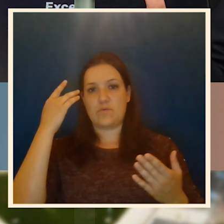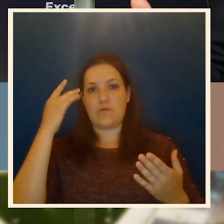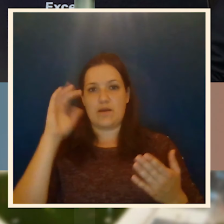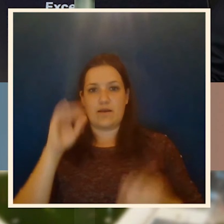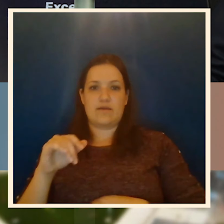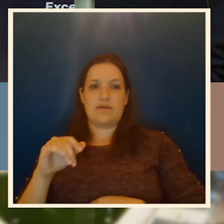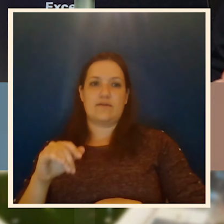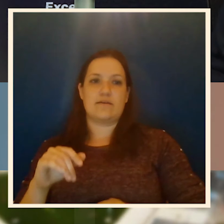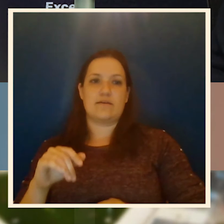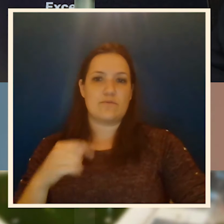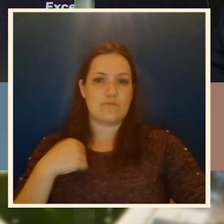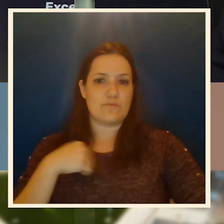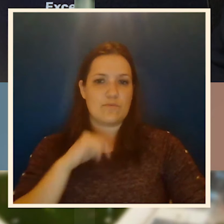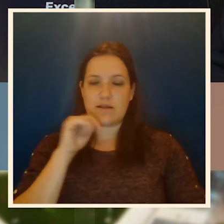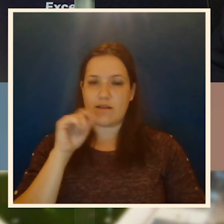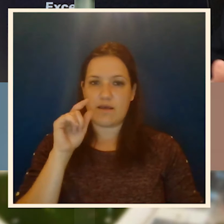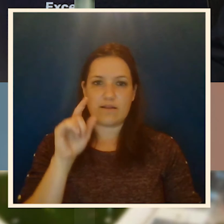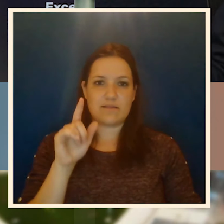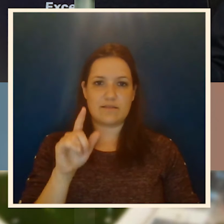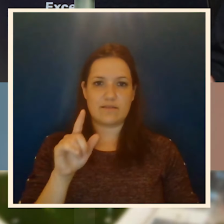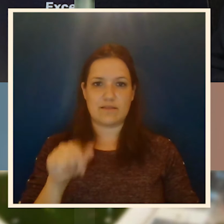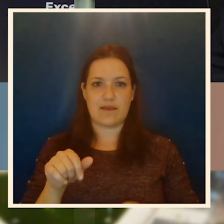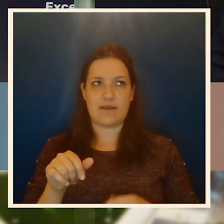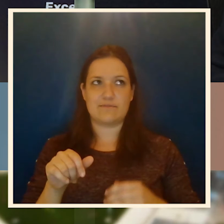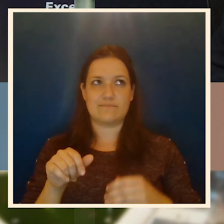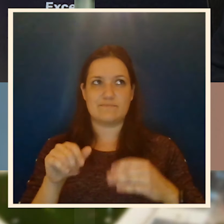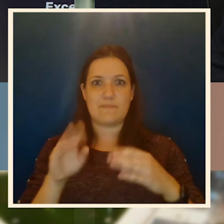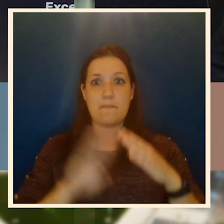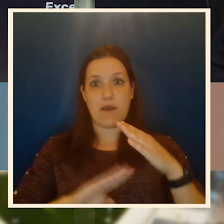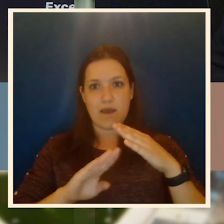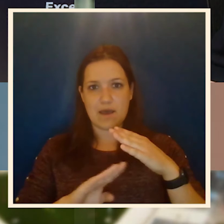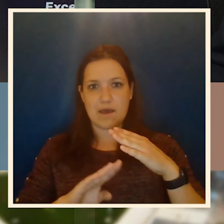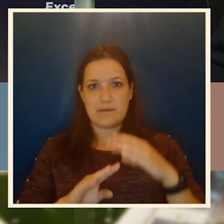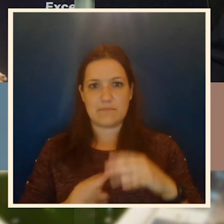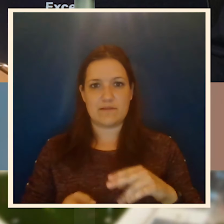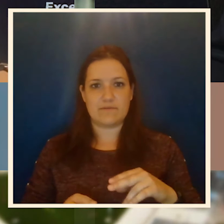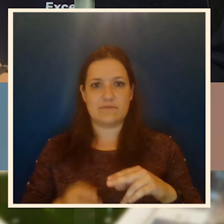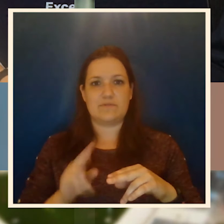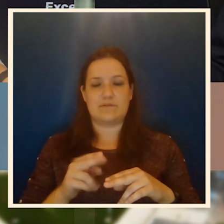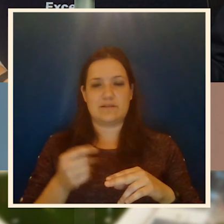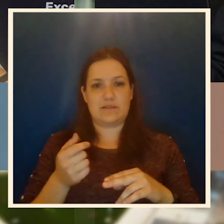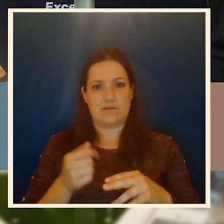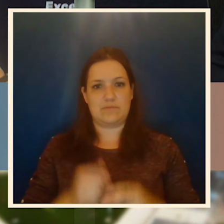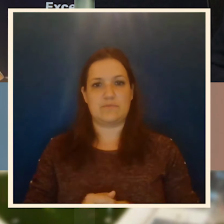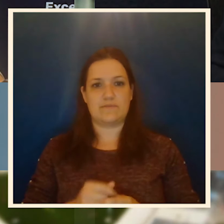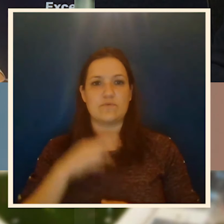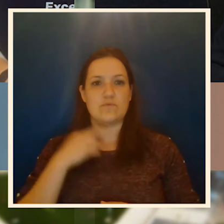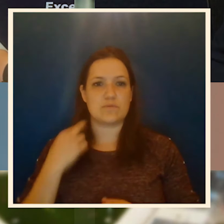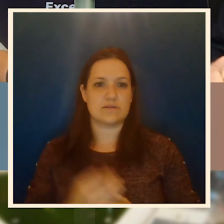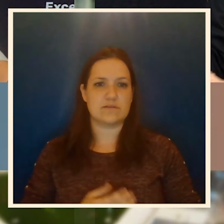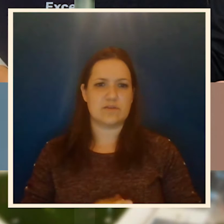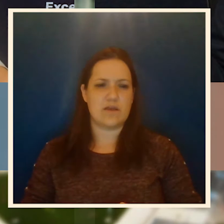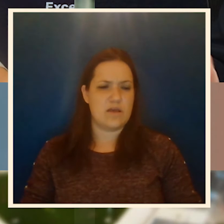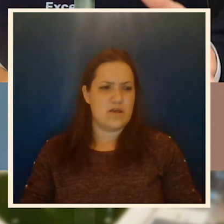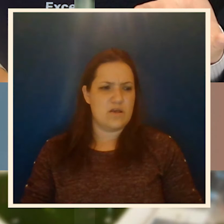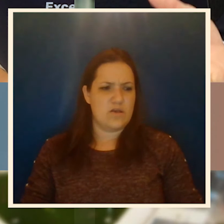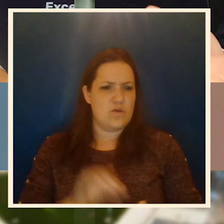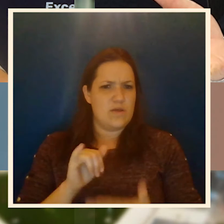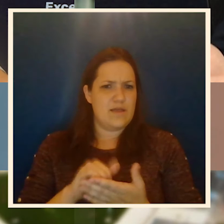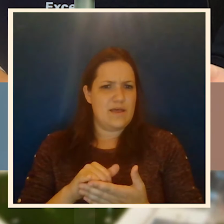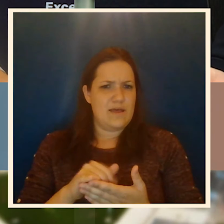that we had 20 yesterday might be the reason that we are not at that, you know, the bottom,